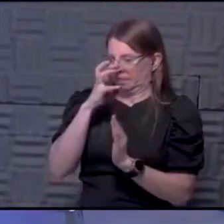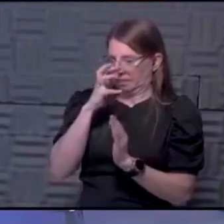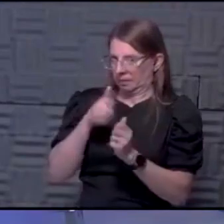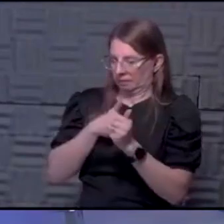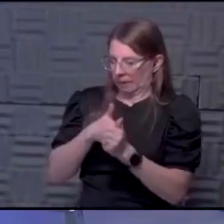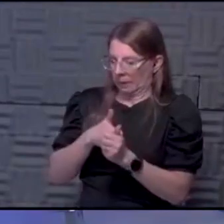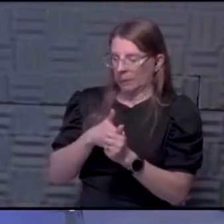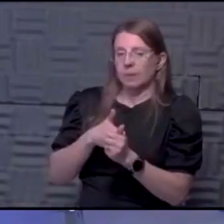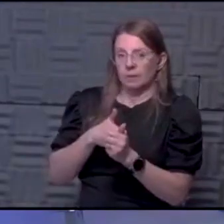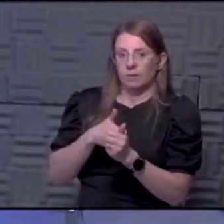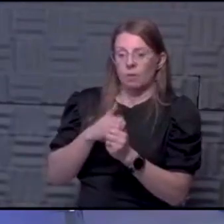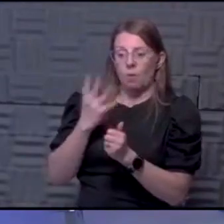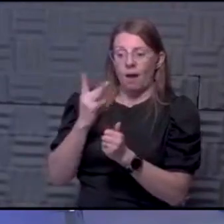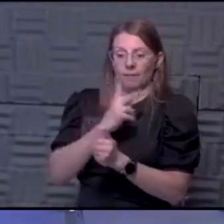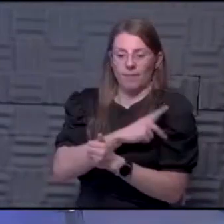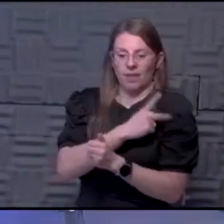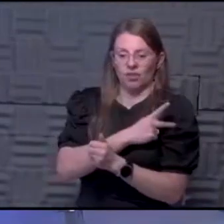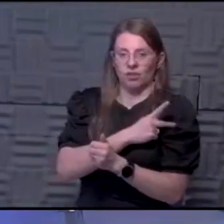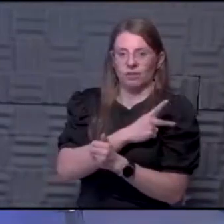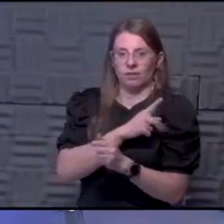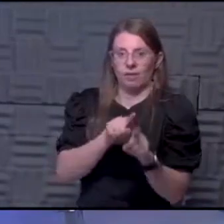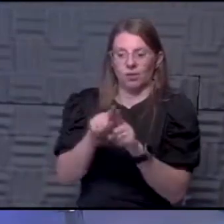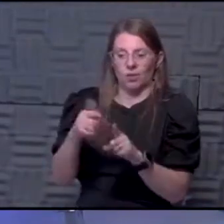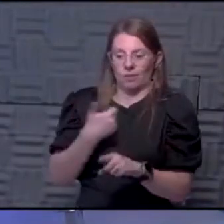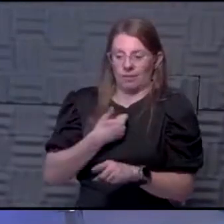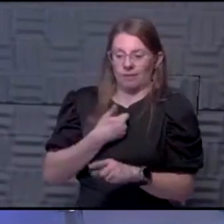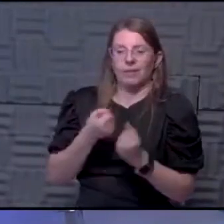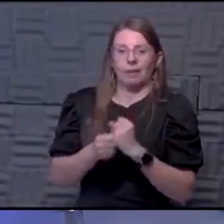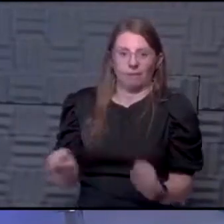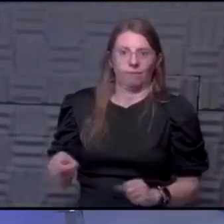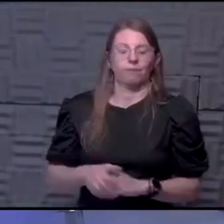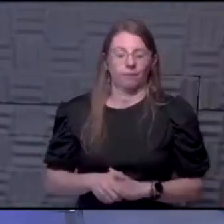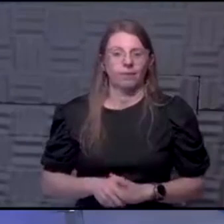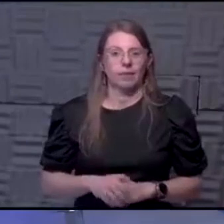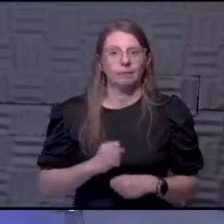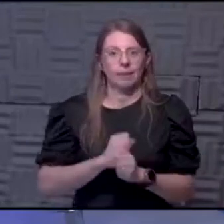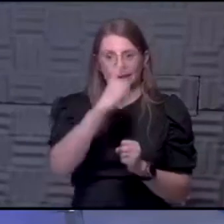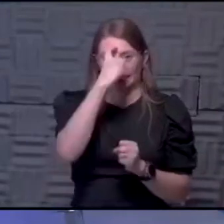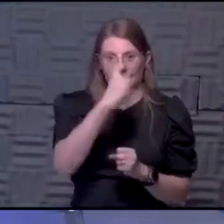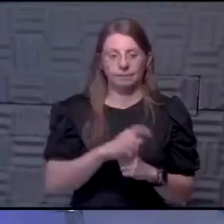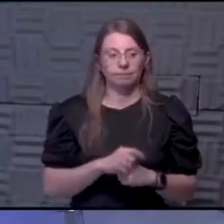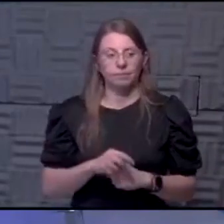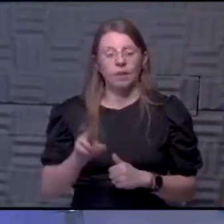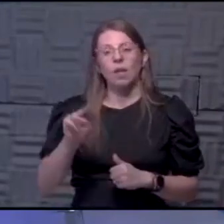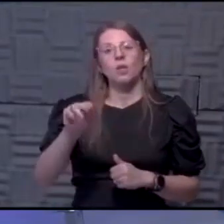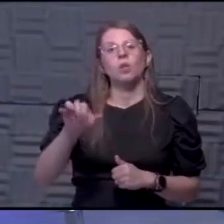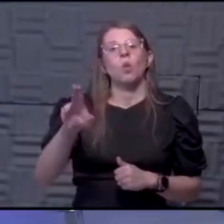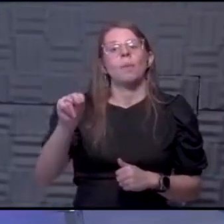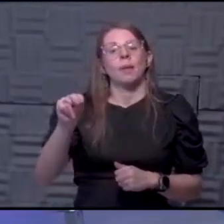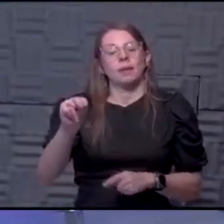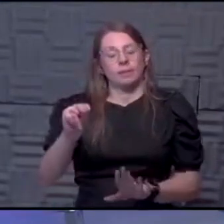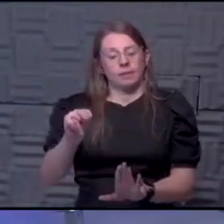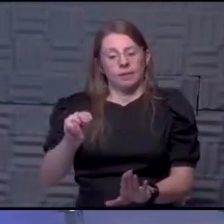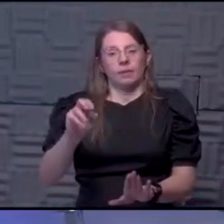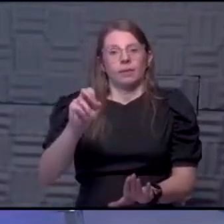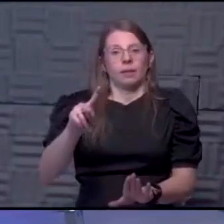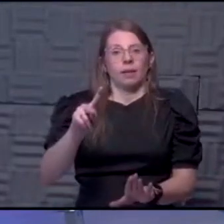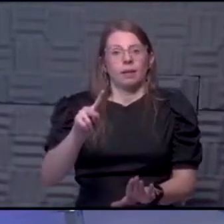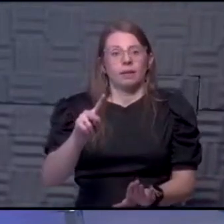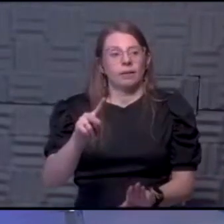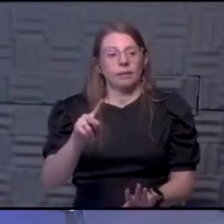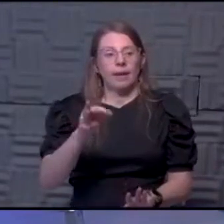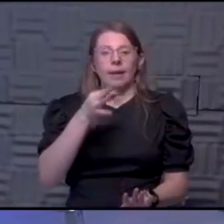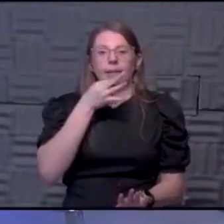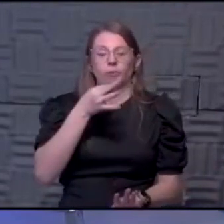letter, to keep our patients and ourselves safe. Yeah, it totally makes sense. Okay, Norman, you've had your expert panel weigh